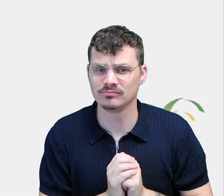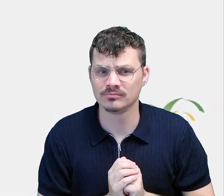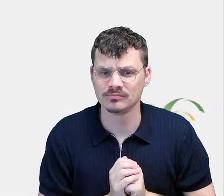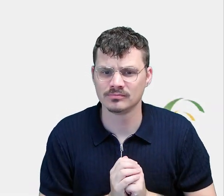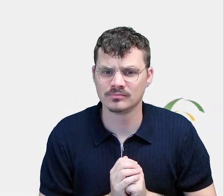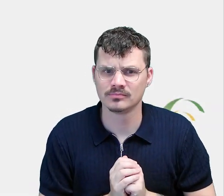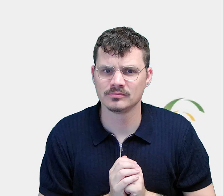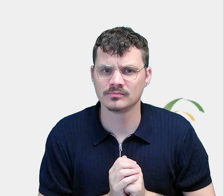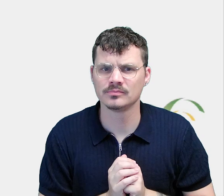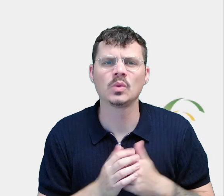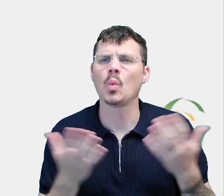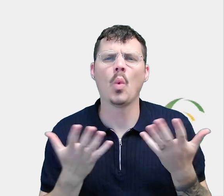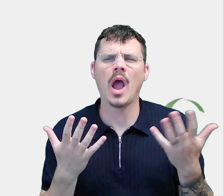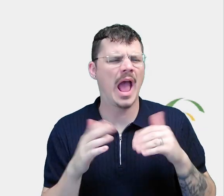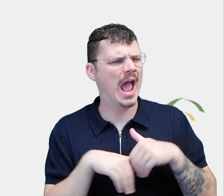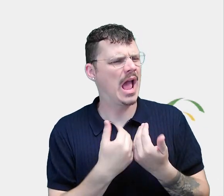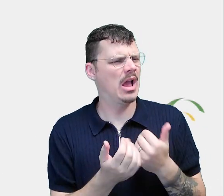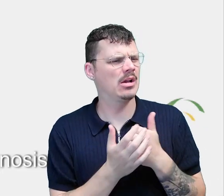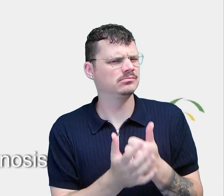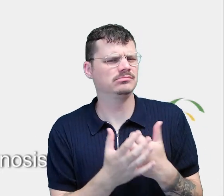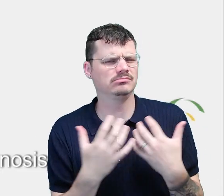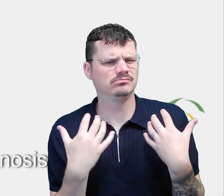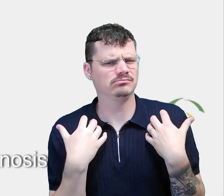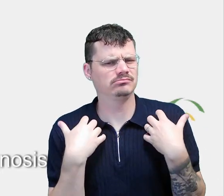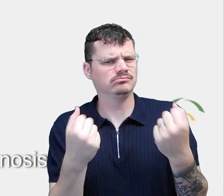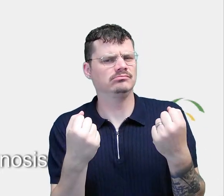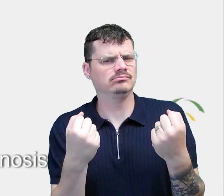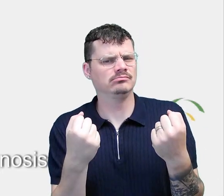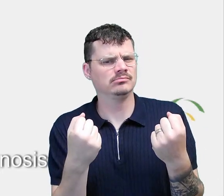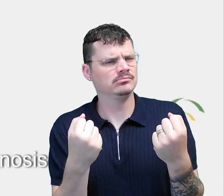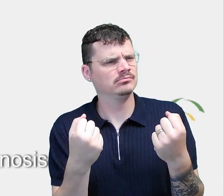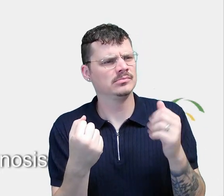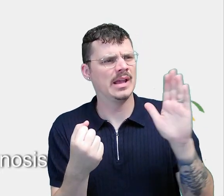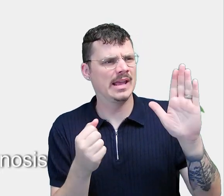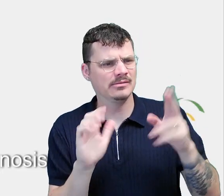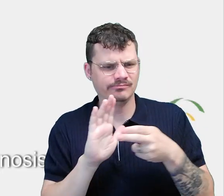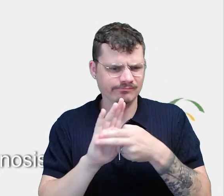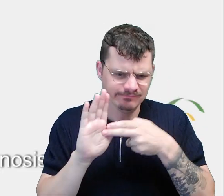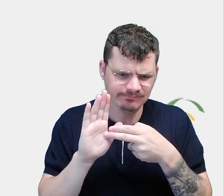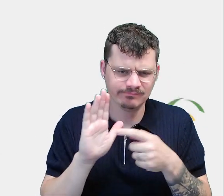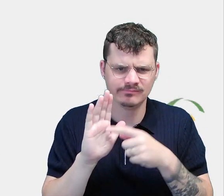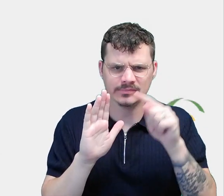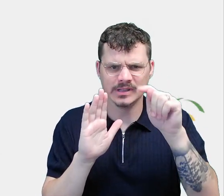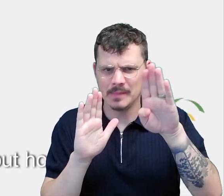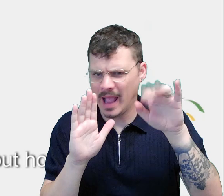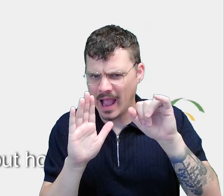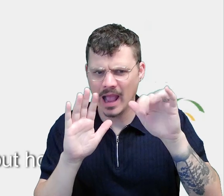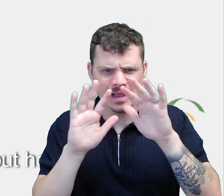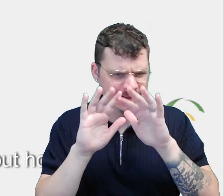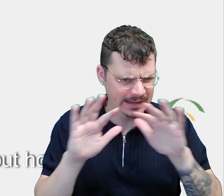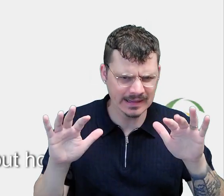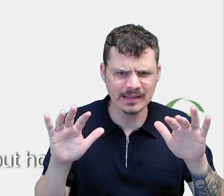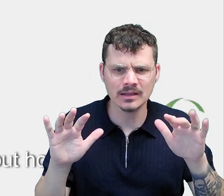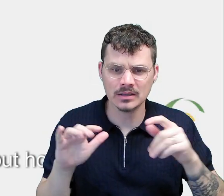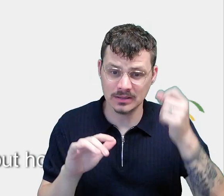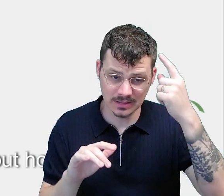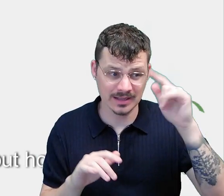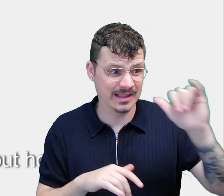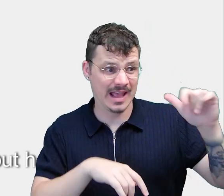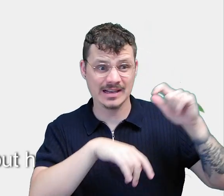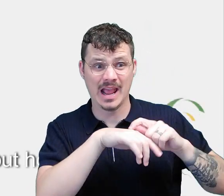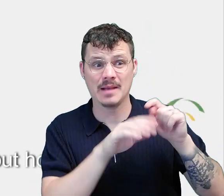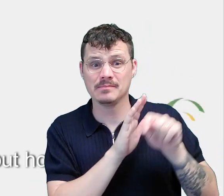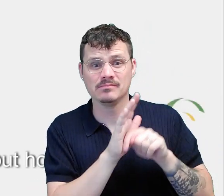What was the thing that caused him to overcome his prognosis in a time when very little